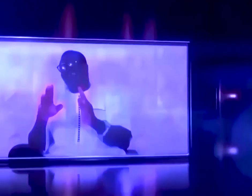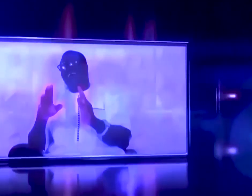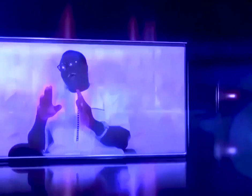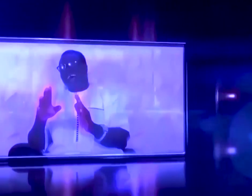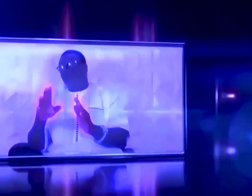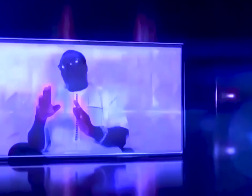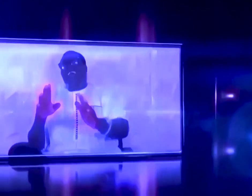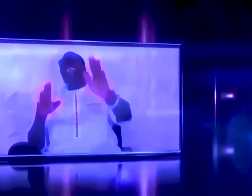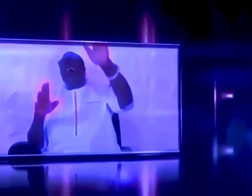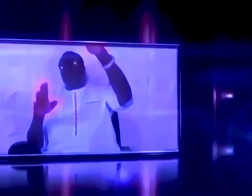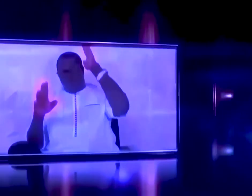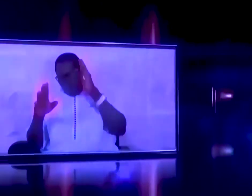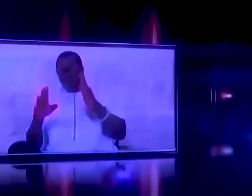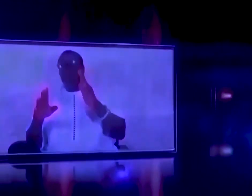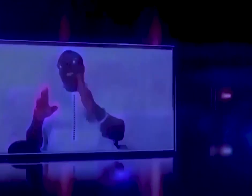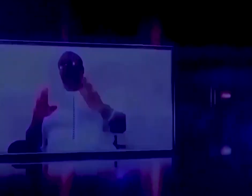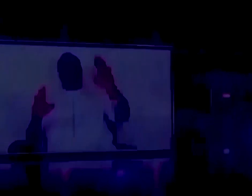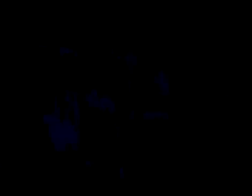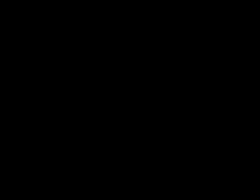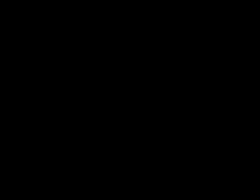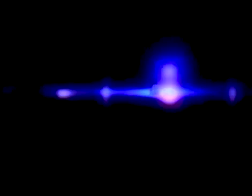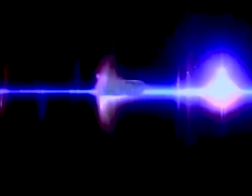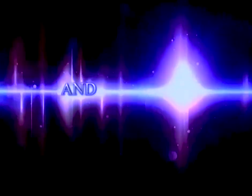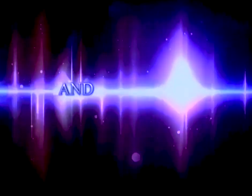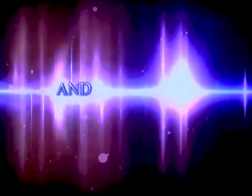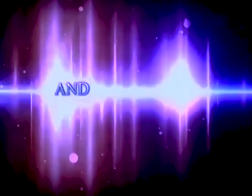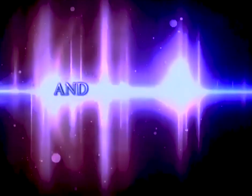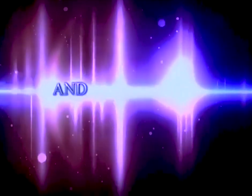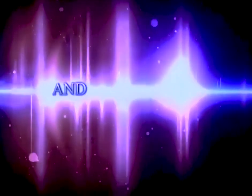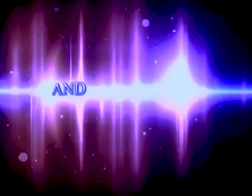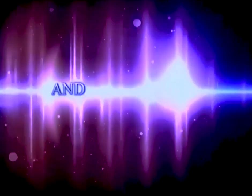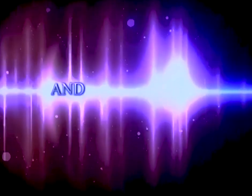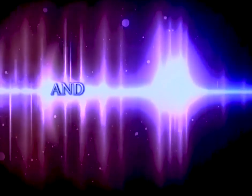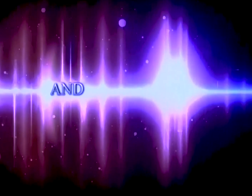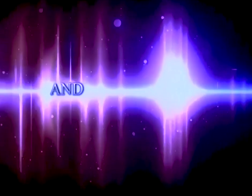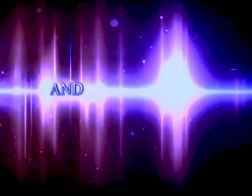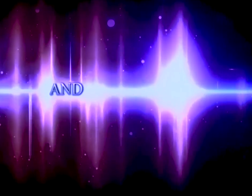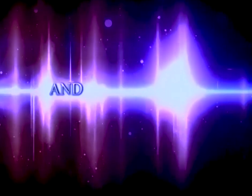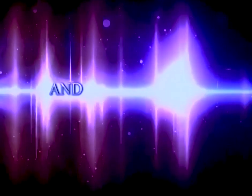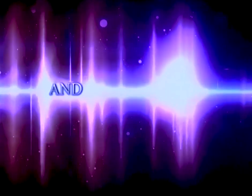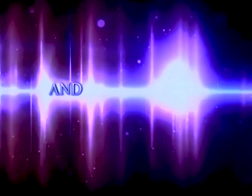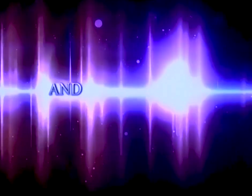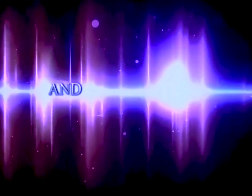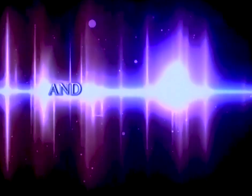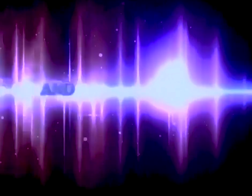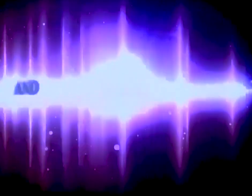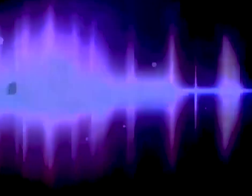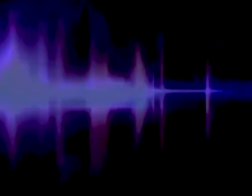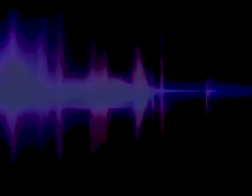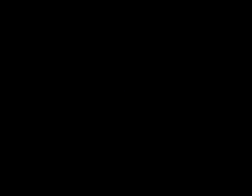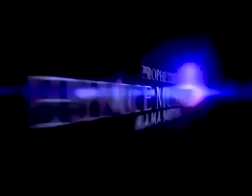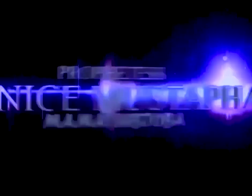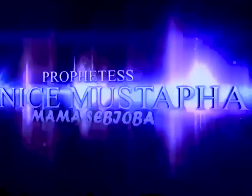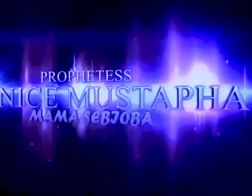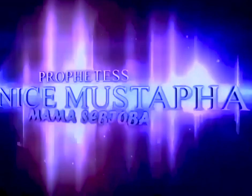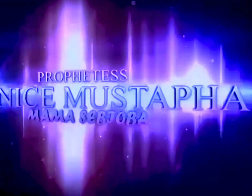leni a so tele akoko ti mo ran jade si aye re ni o ti fa iko si inu aye